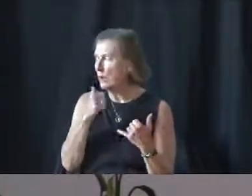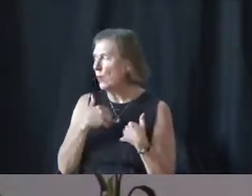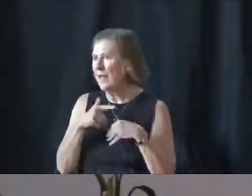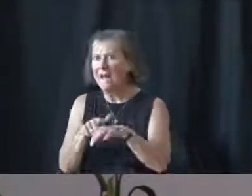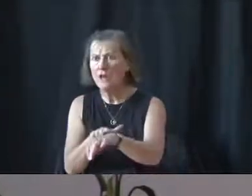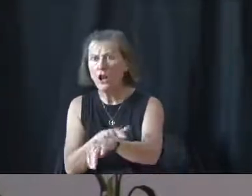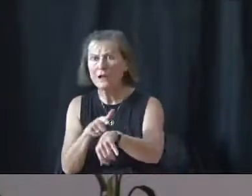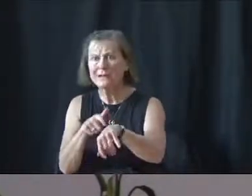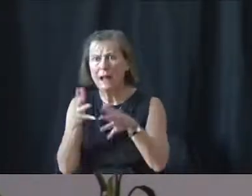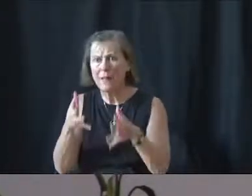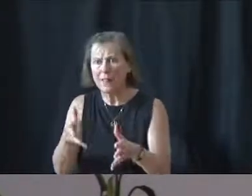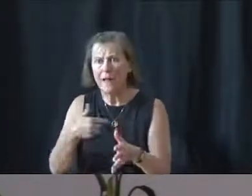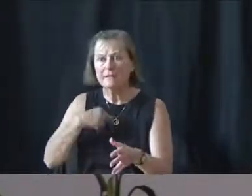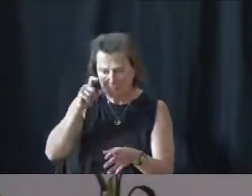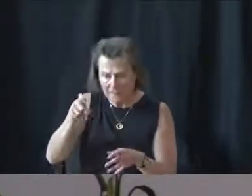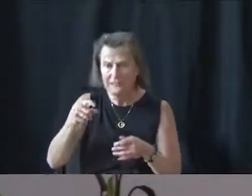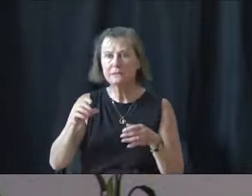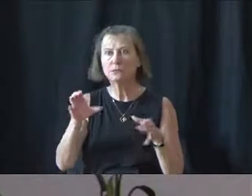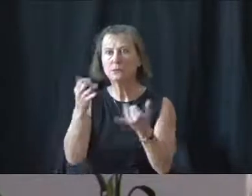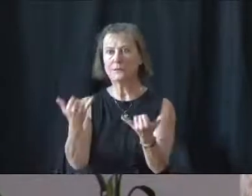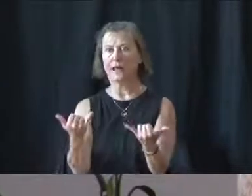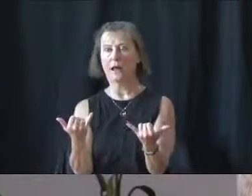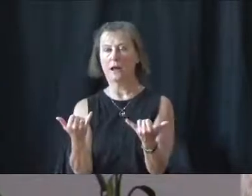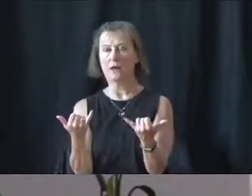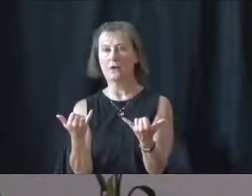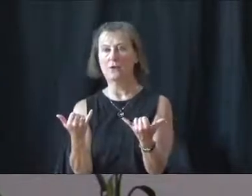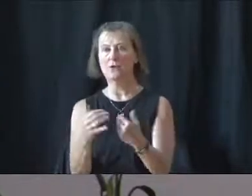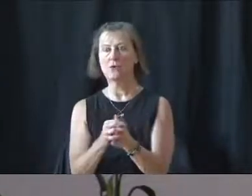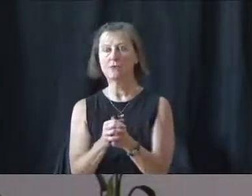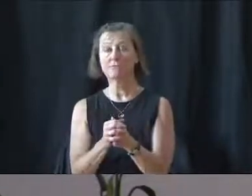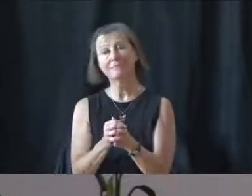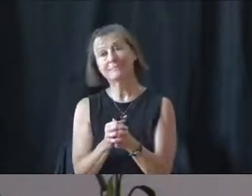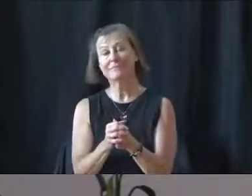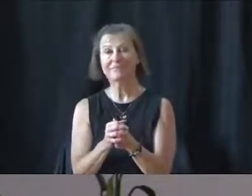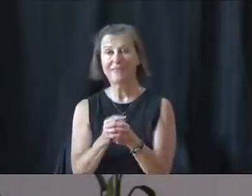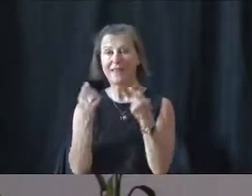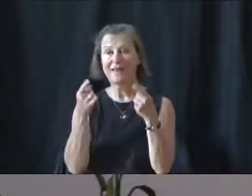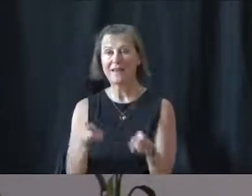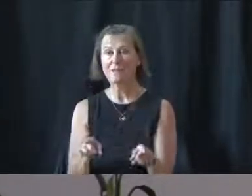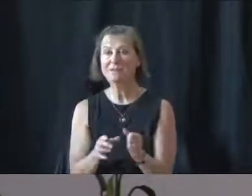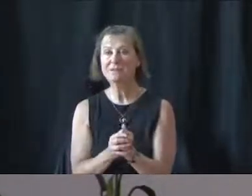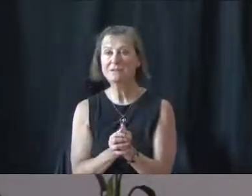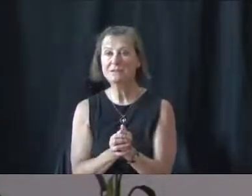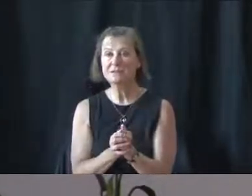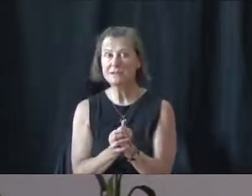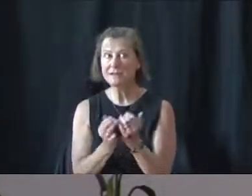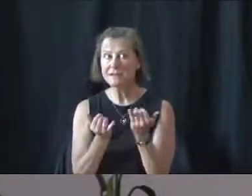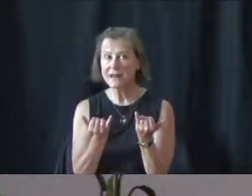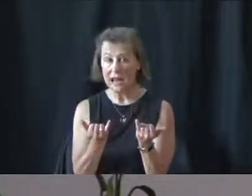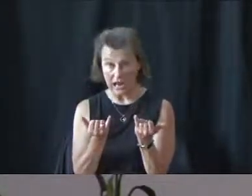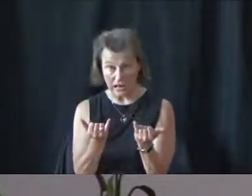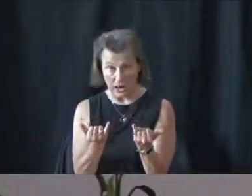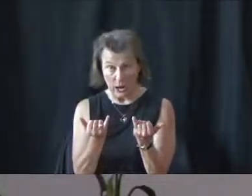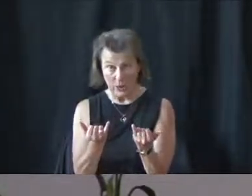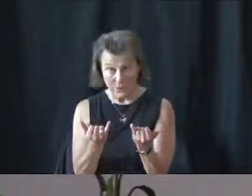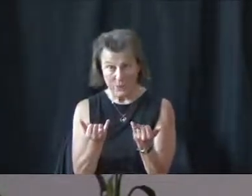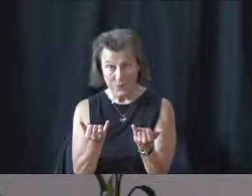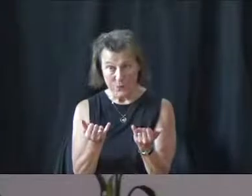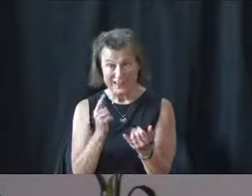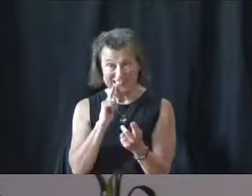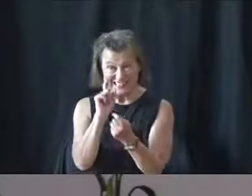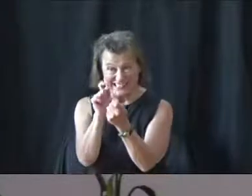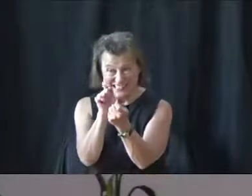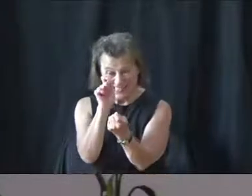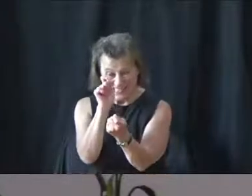it's got to be now. And it turns out Now is the